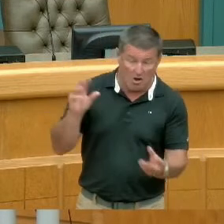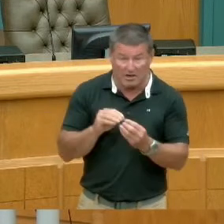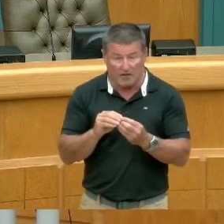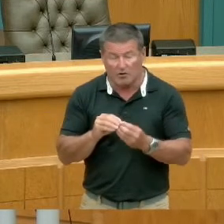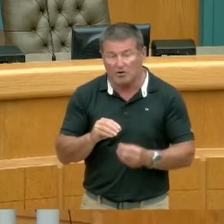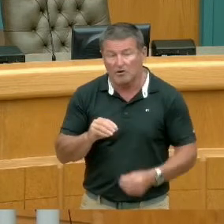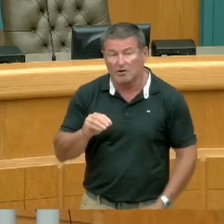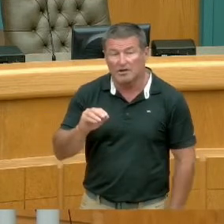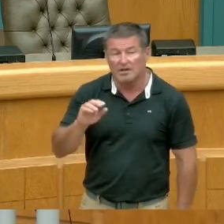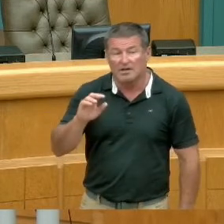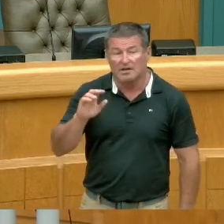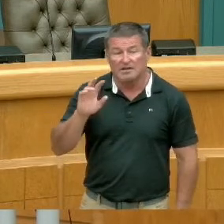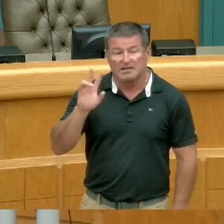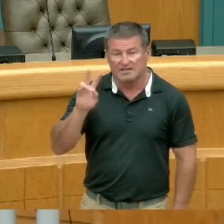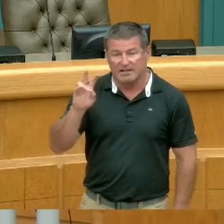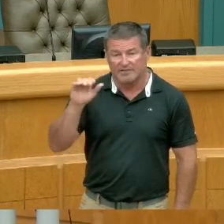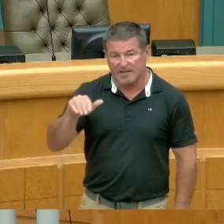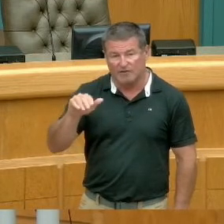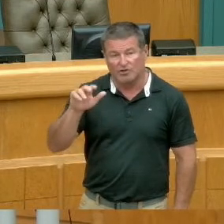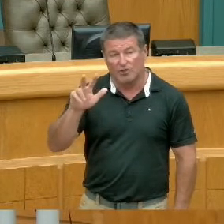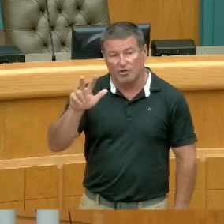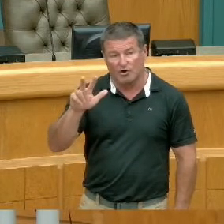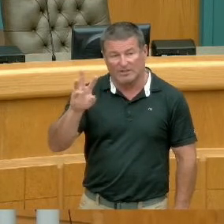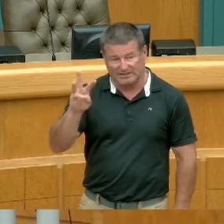tests performed.